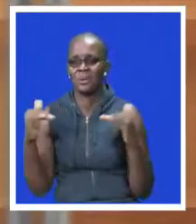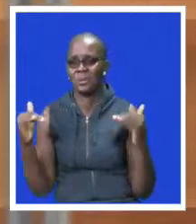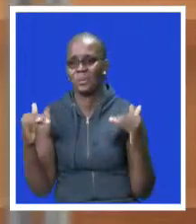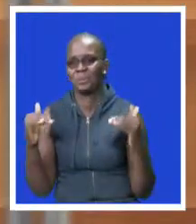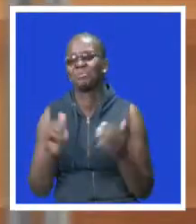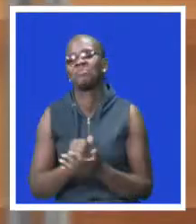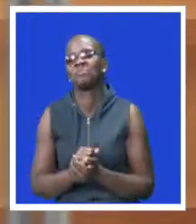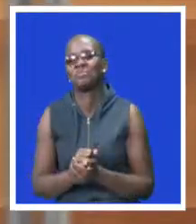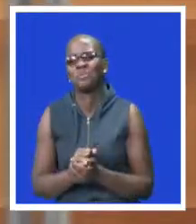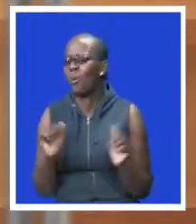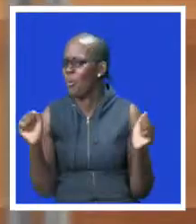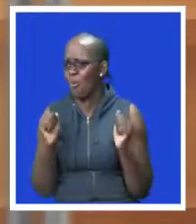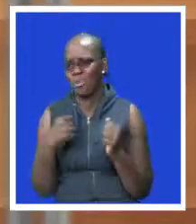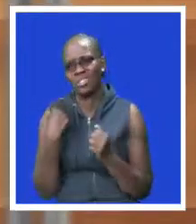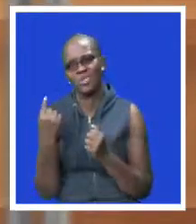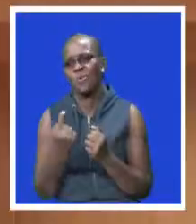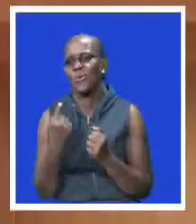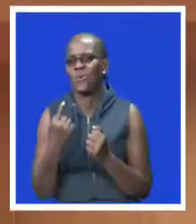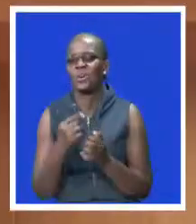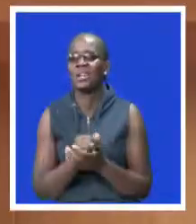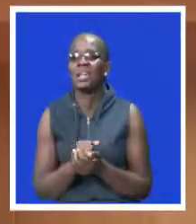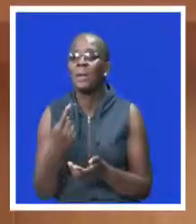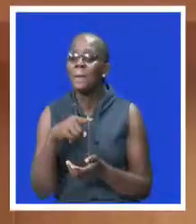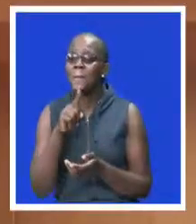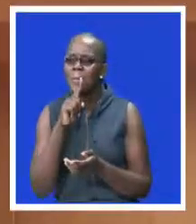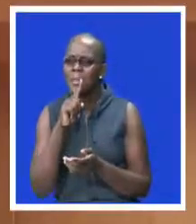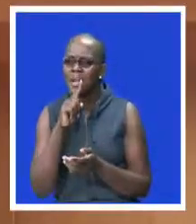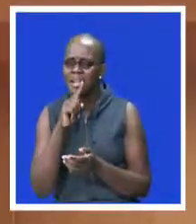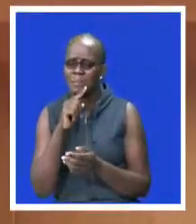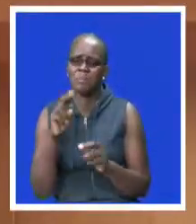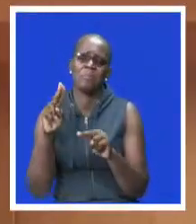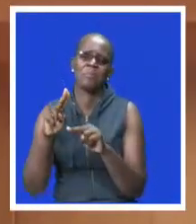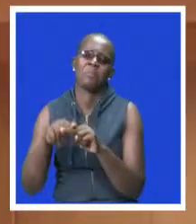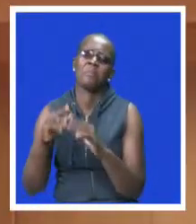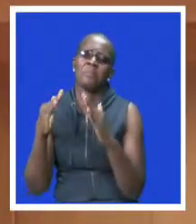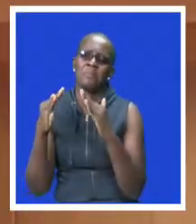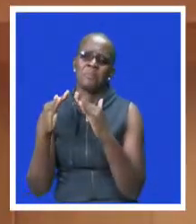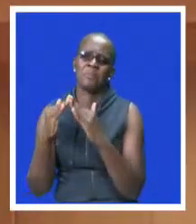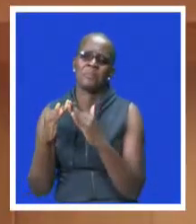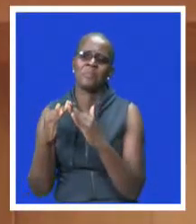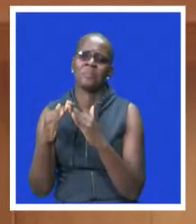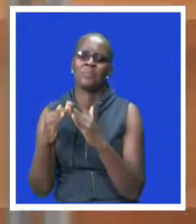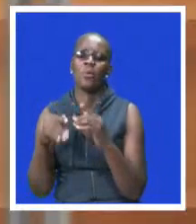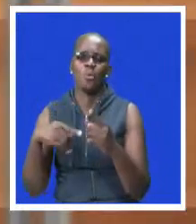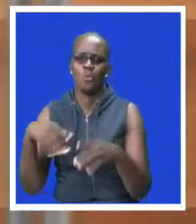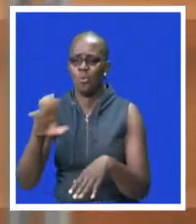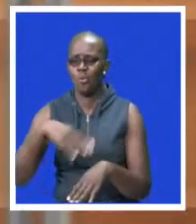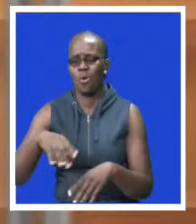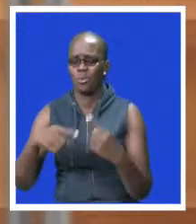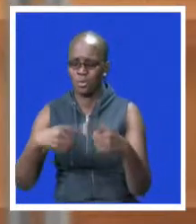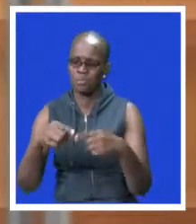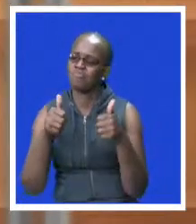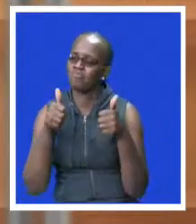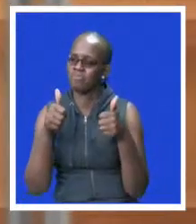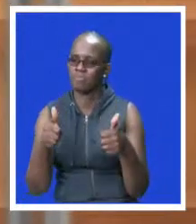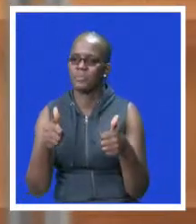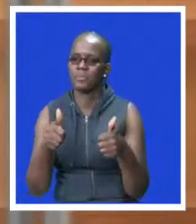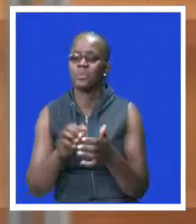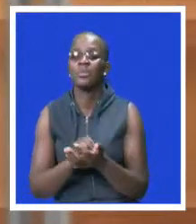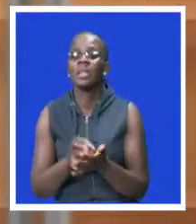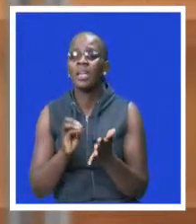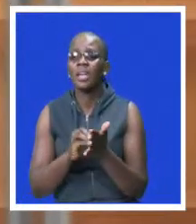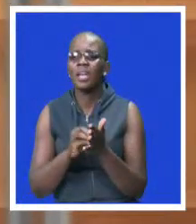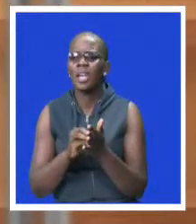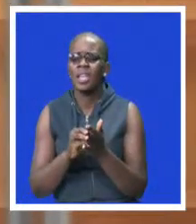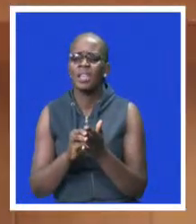cold. Yeah, it was just cold. But then I was indoors, then everything went well. Everything has to go well. I understand we're doing introduction to informal